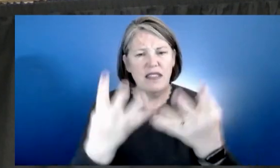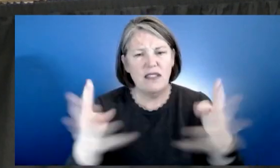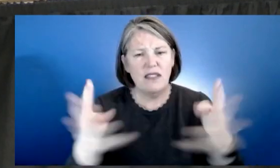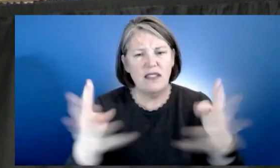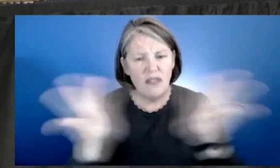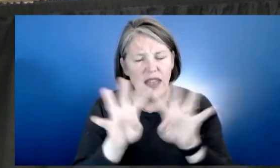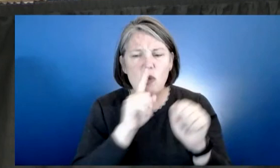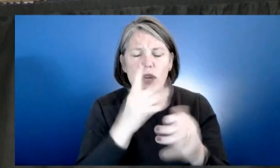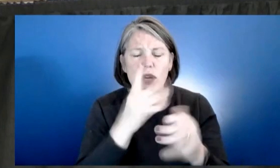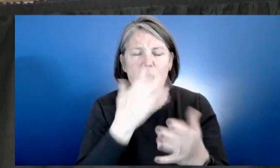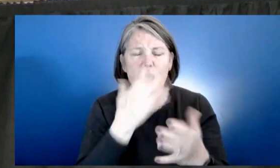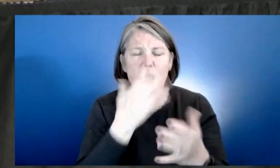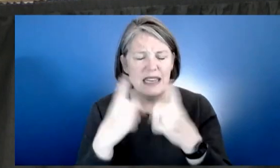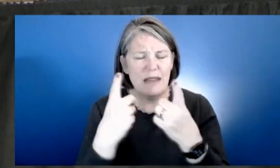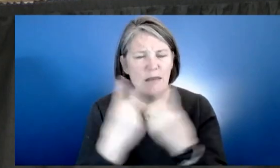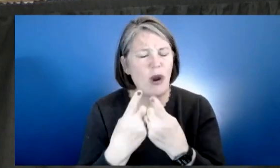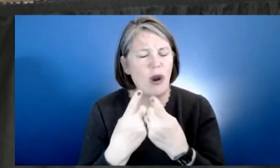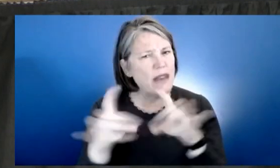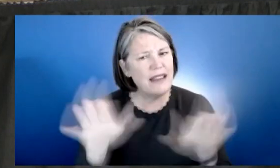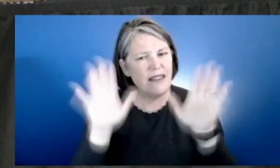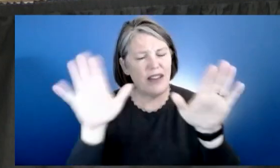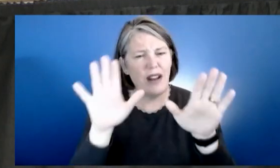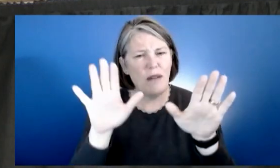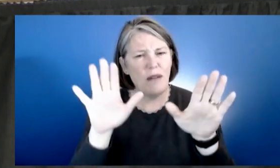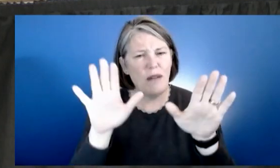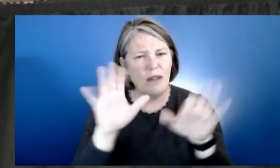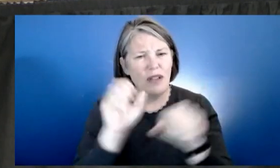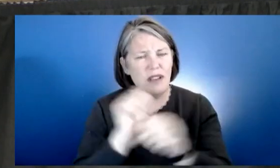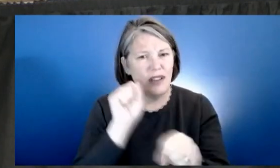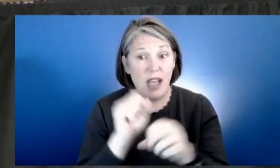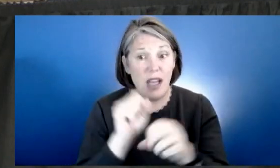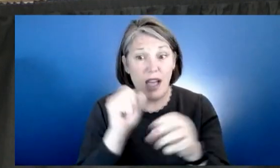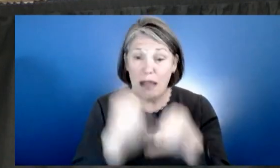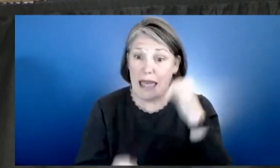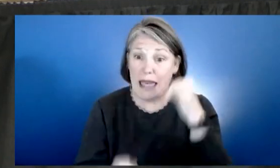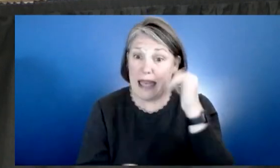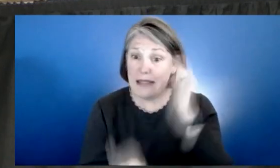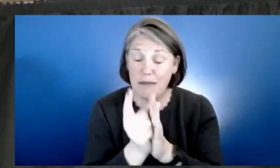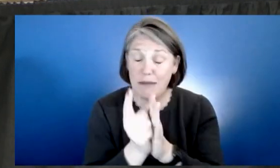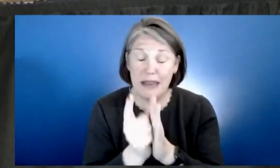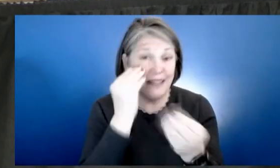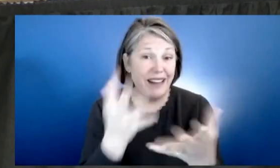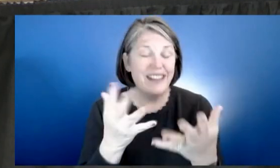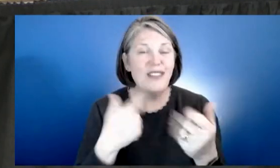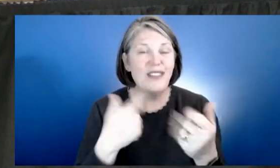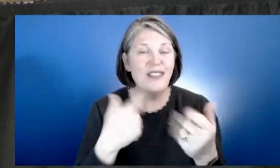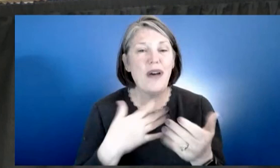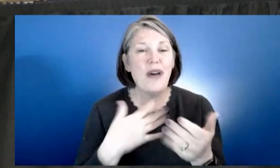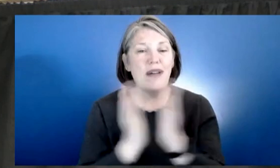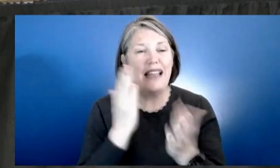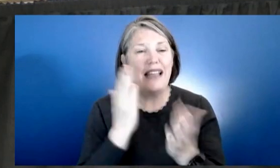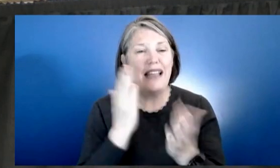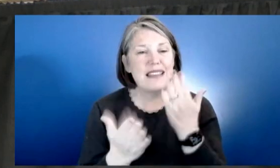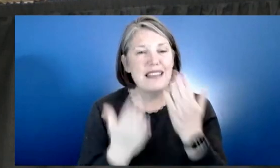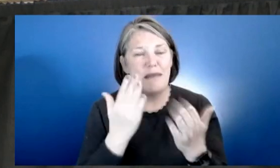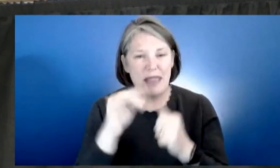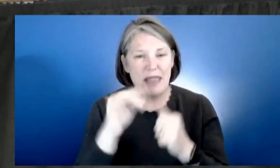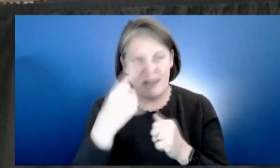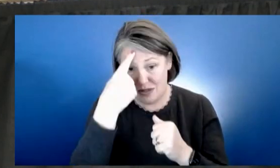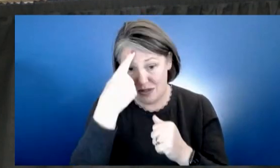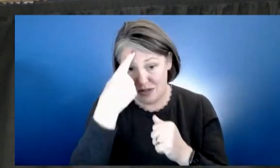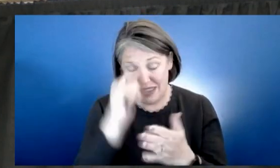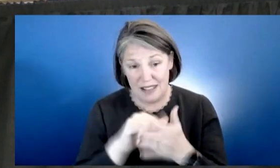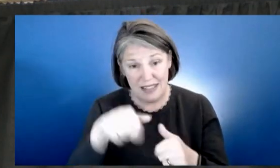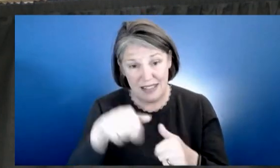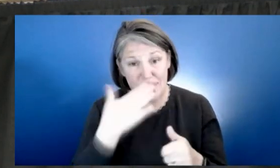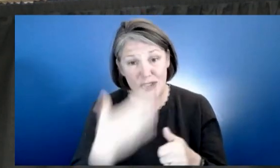department has done a remarkable job on short notice. So I would ask board members, maybe if you think this is good, or if you think that we could